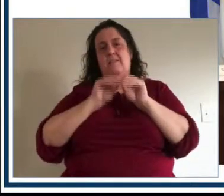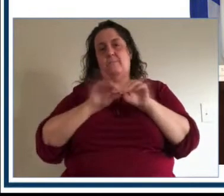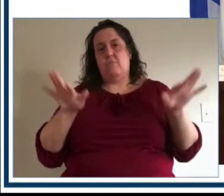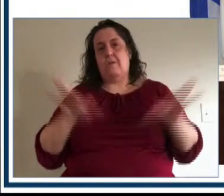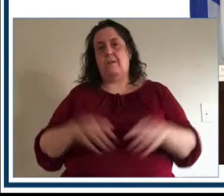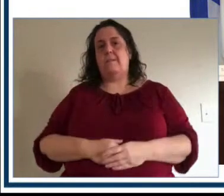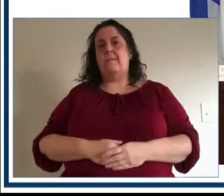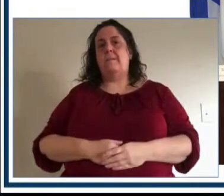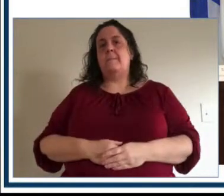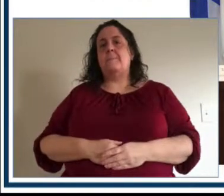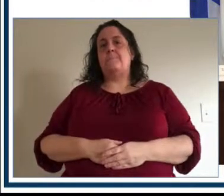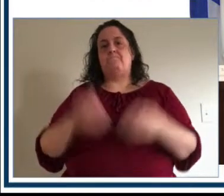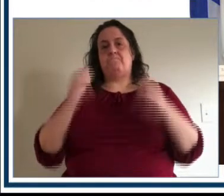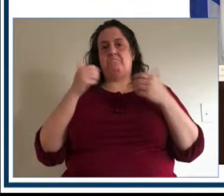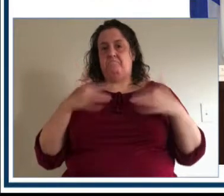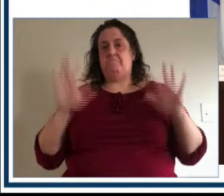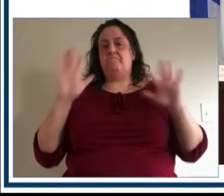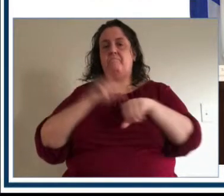Premier.